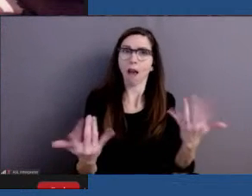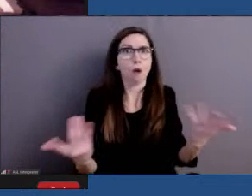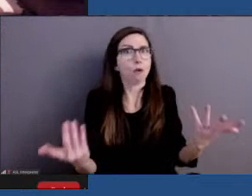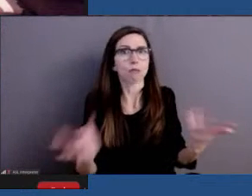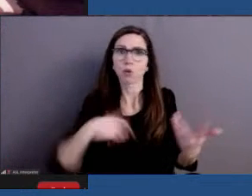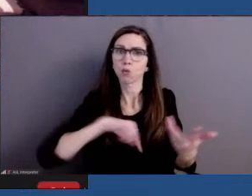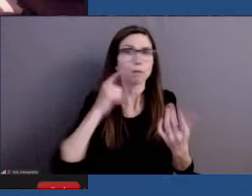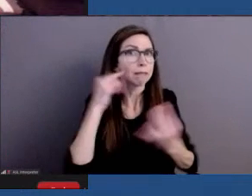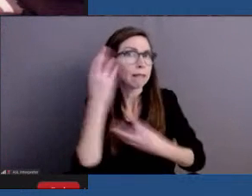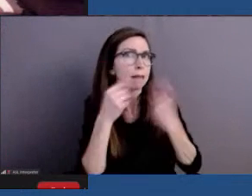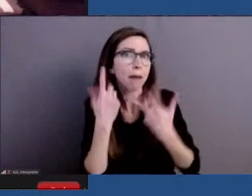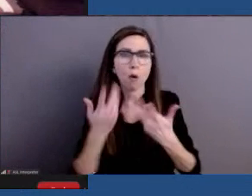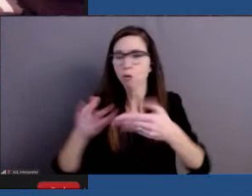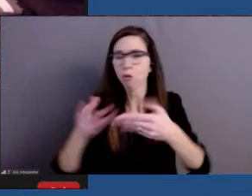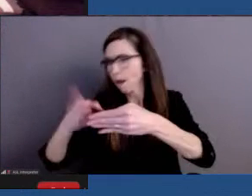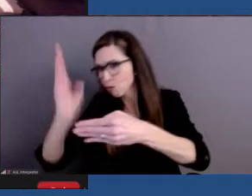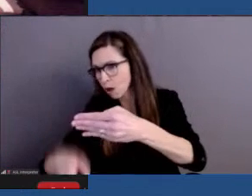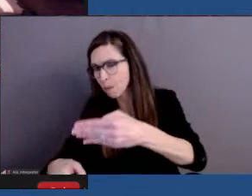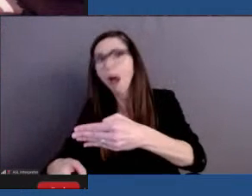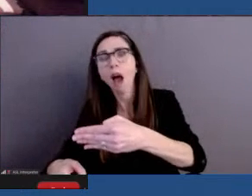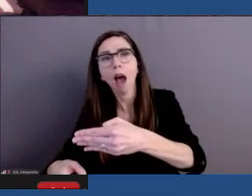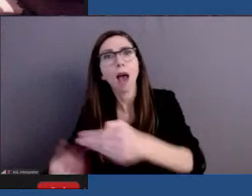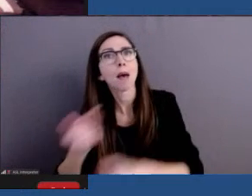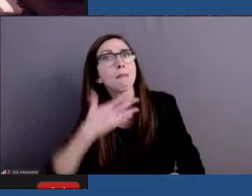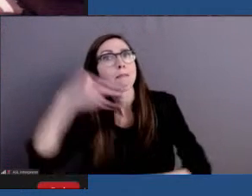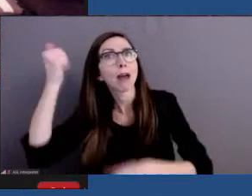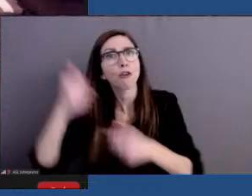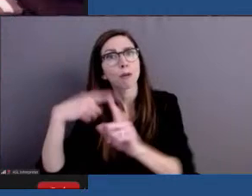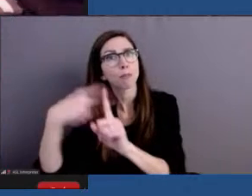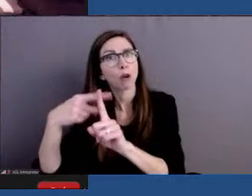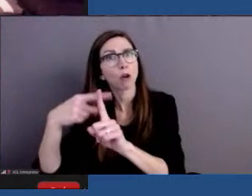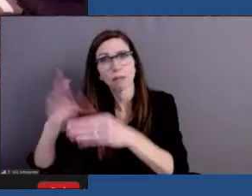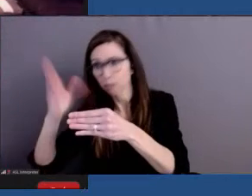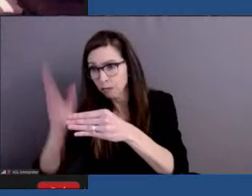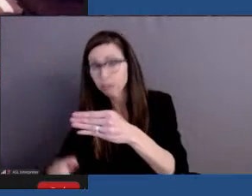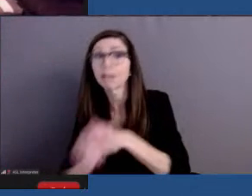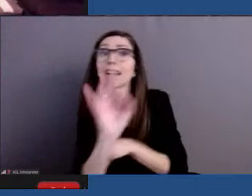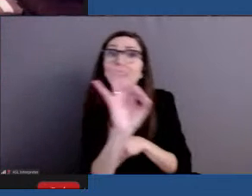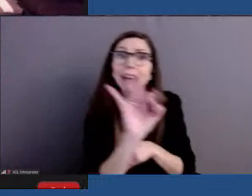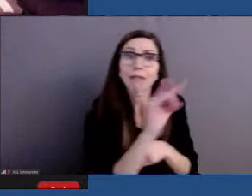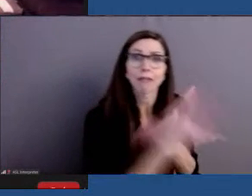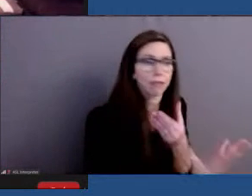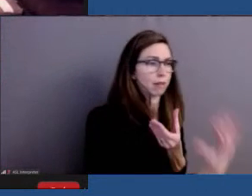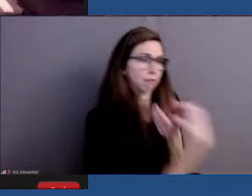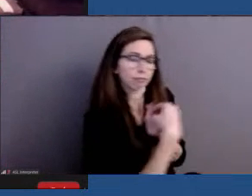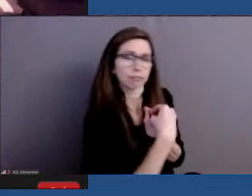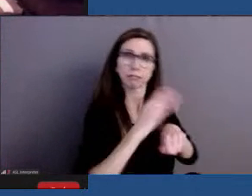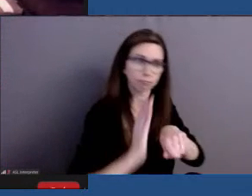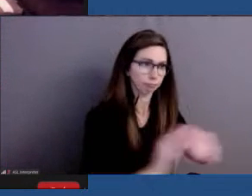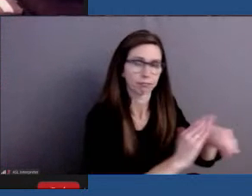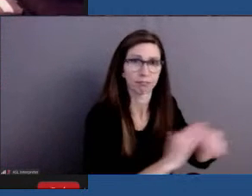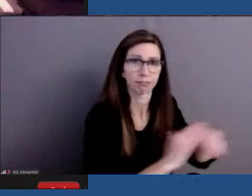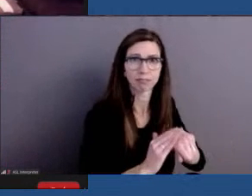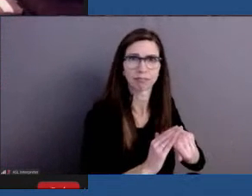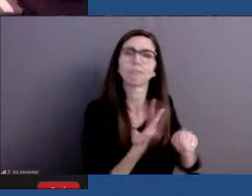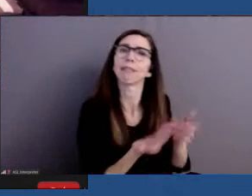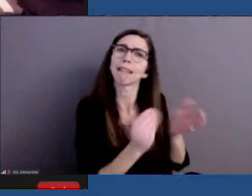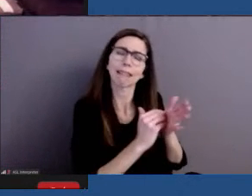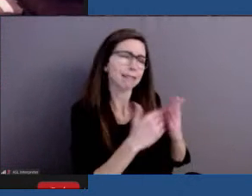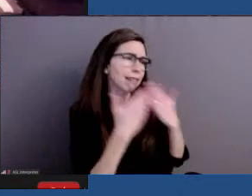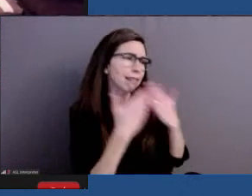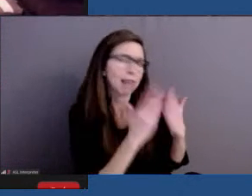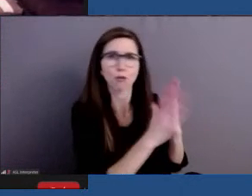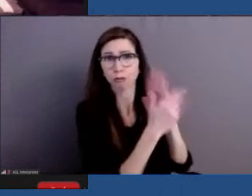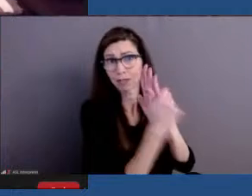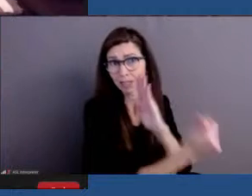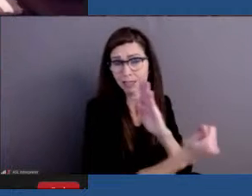we consult with the community. And I would like to thank them once again for sharing their knowledge with us. I look forward to continuing to work with